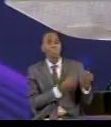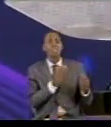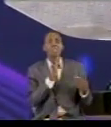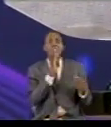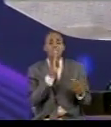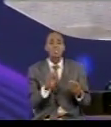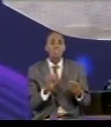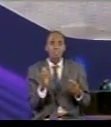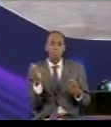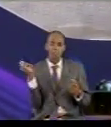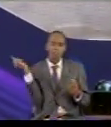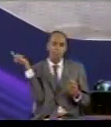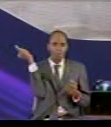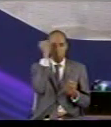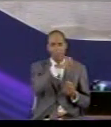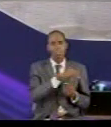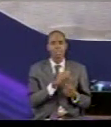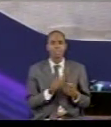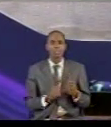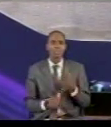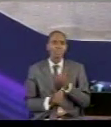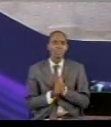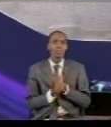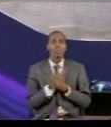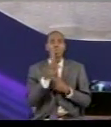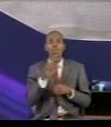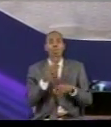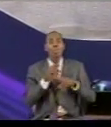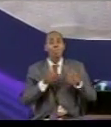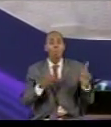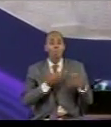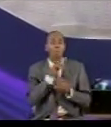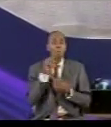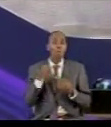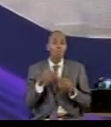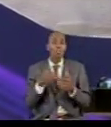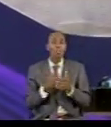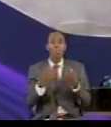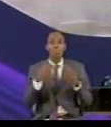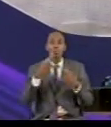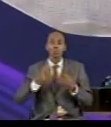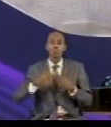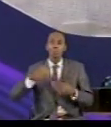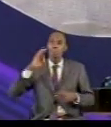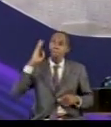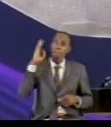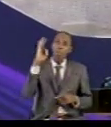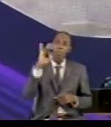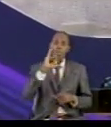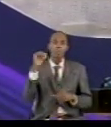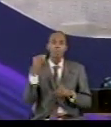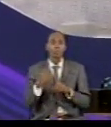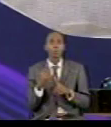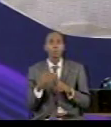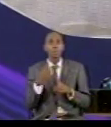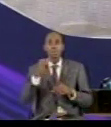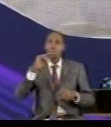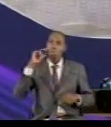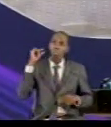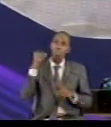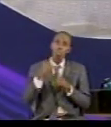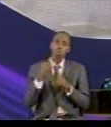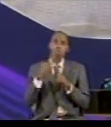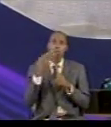suicide boldness. But when it comes to the preaching of the word of God and